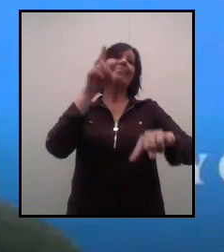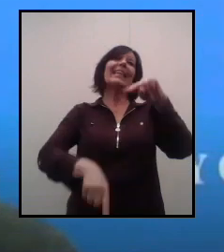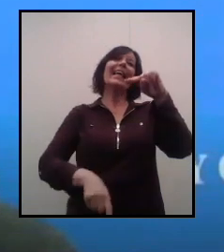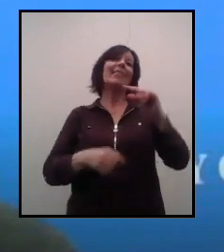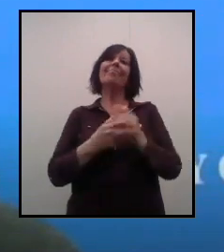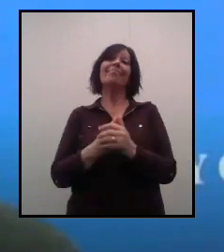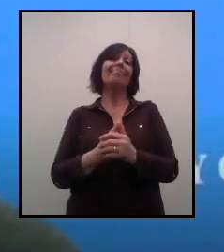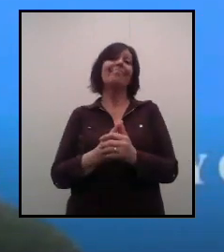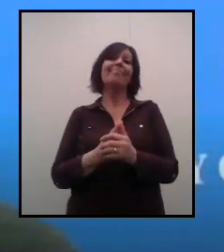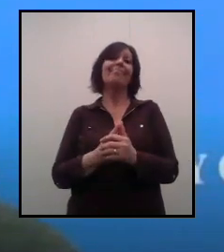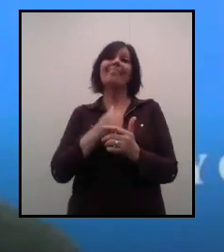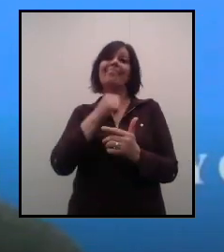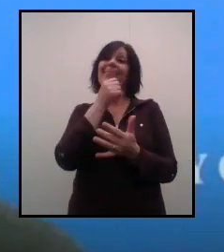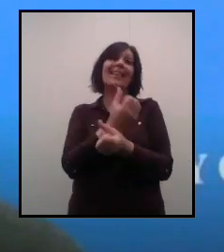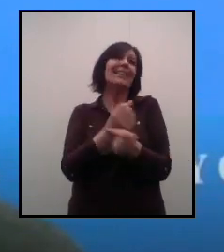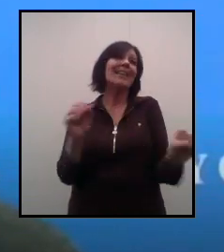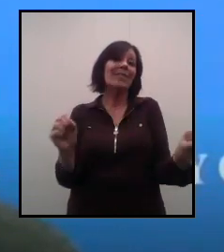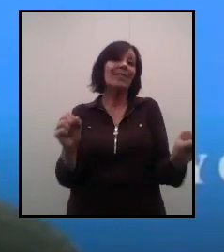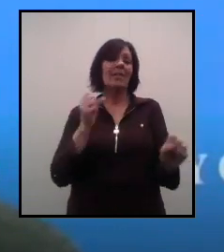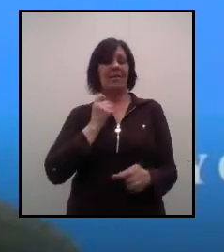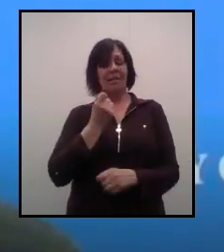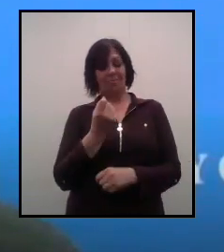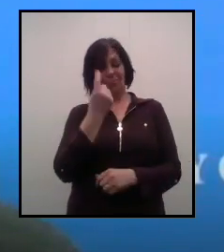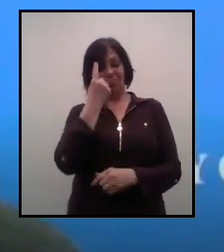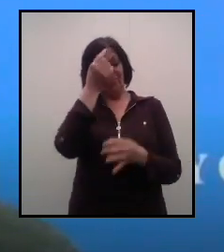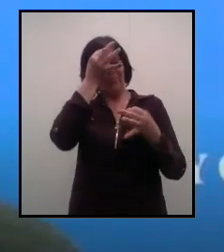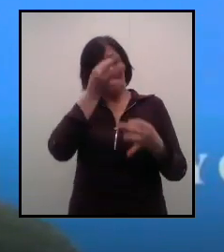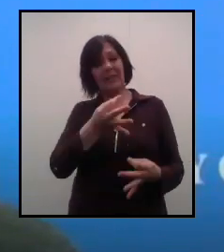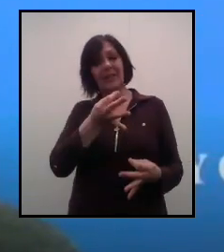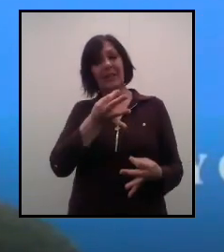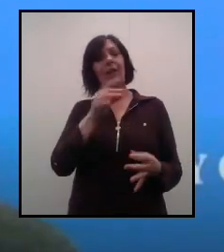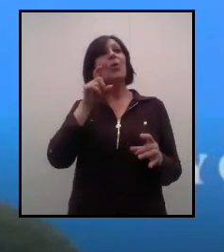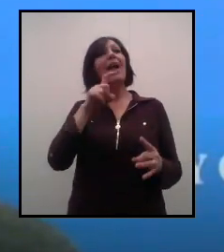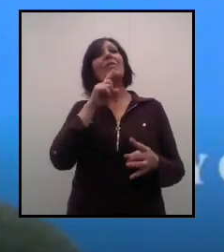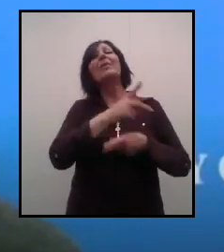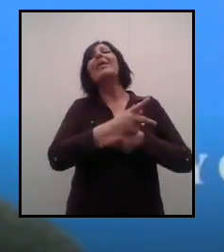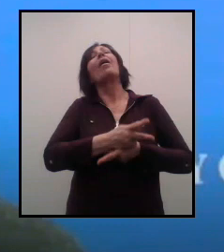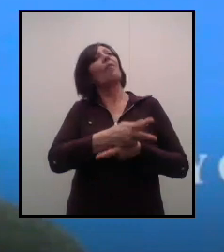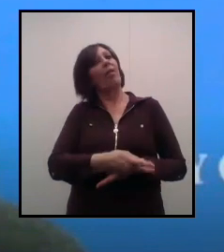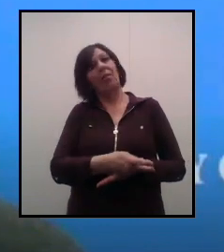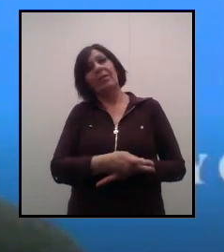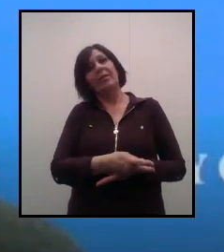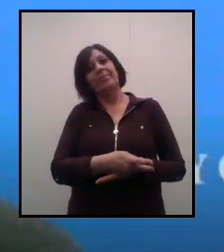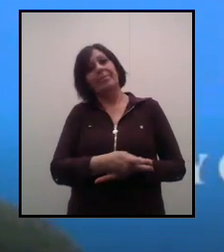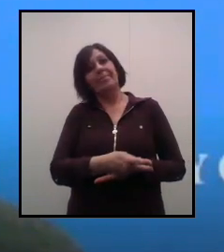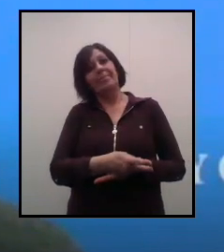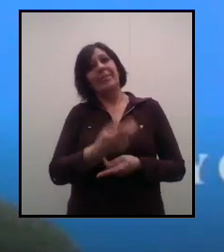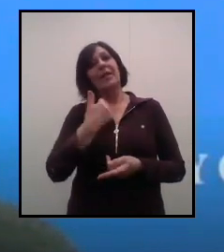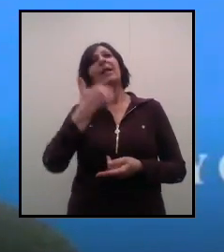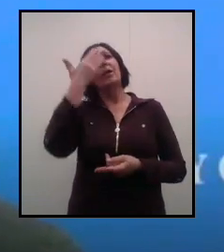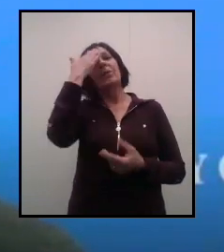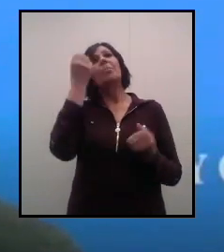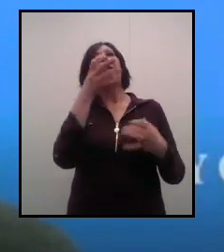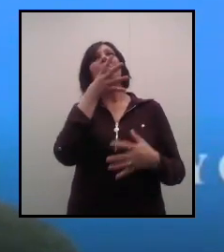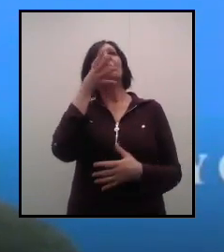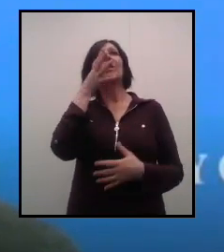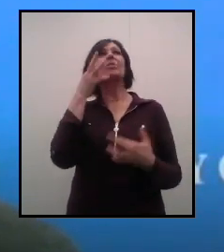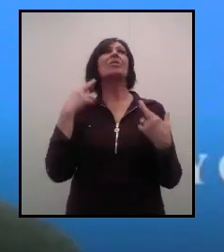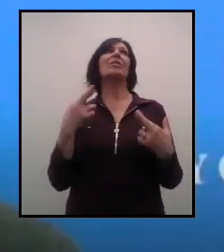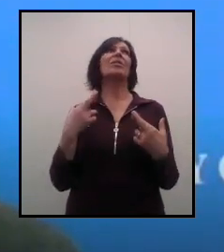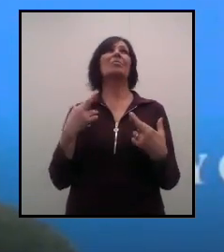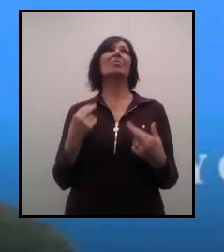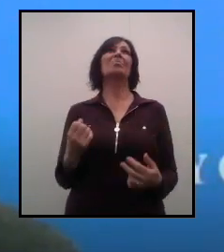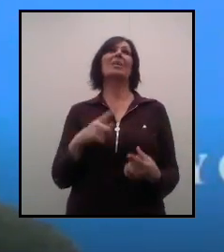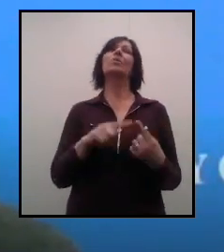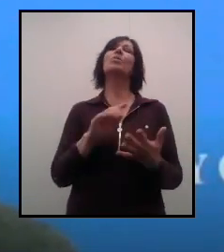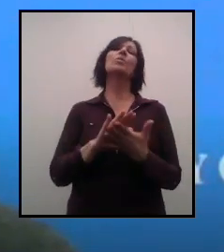point they couldn't safely do it. I understand the decision. You have to err on the side of caution. And I know a lot of parents were hoping that their children would be